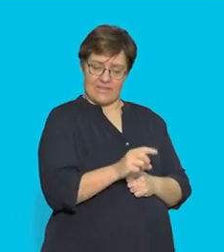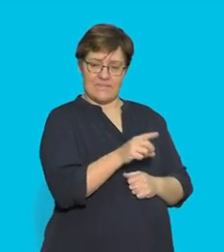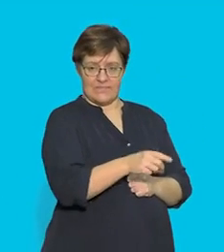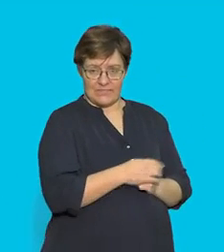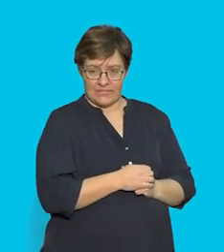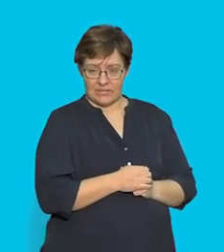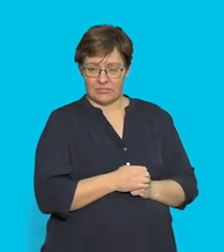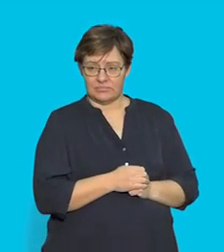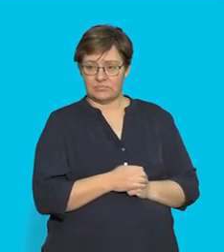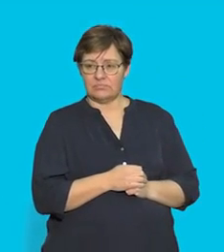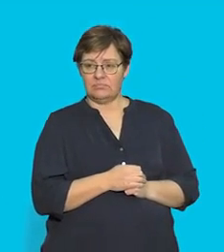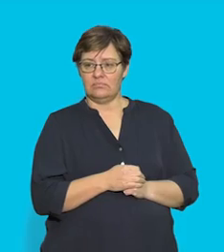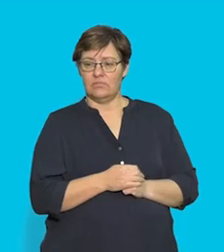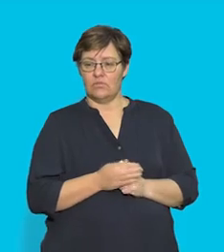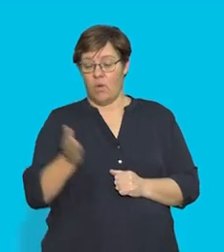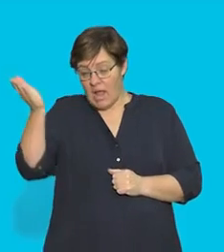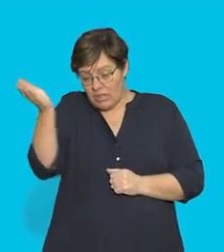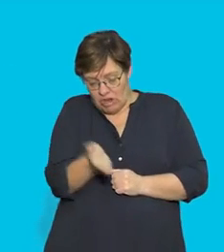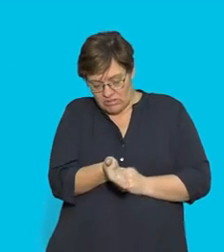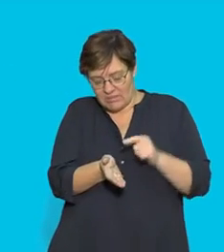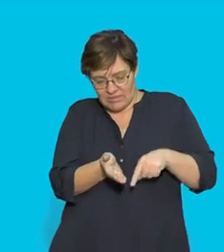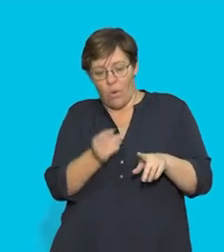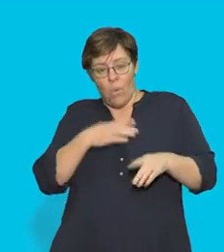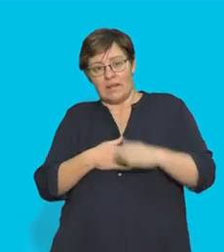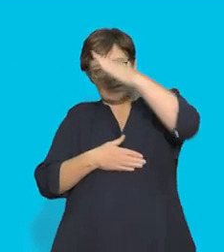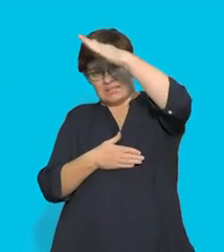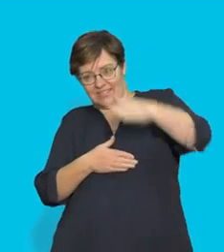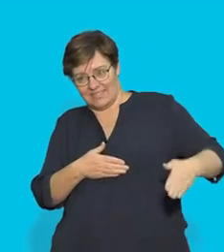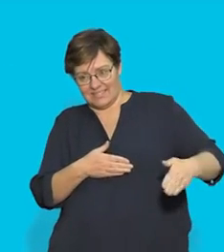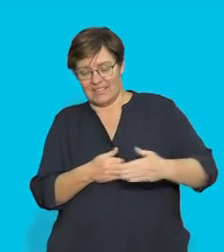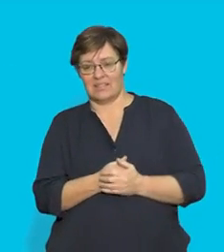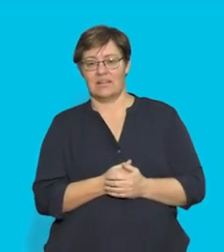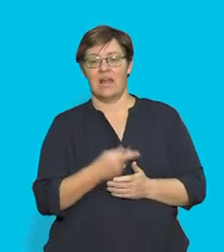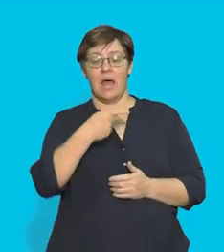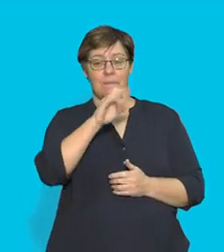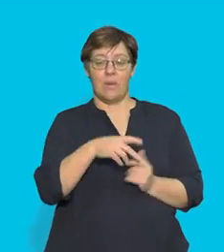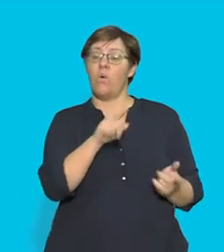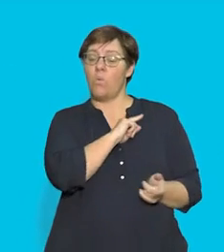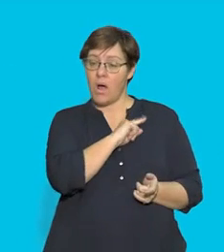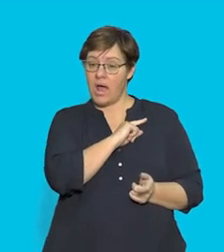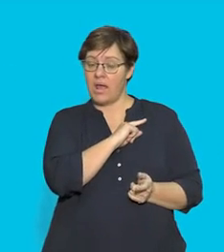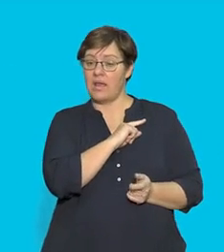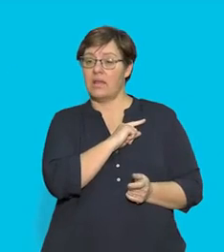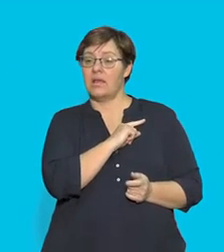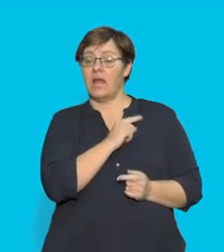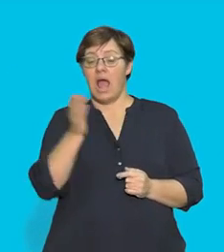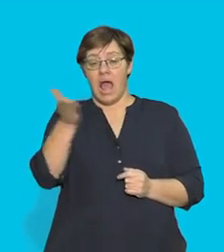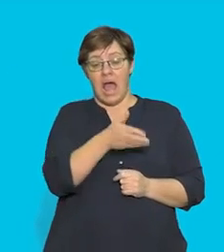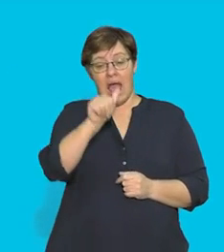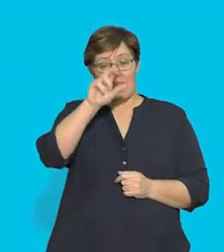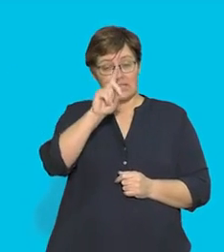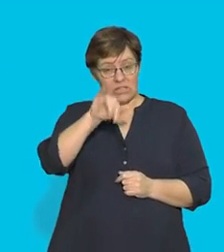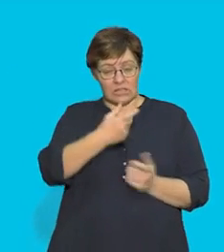we have the adjacent, and they want us to find the hypotenuse. So because we're dealing with adjacent and